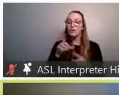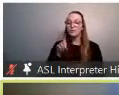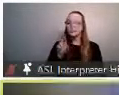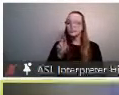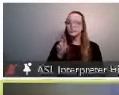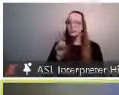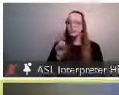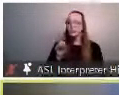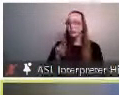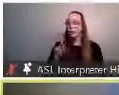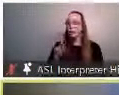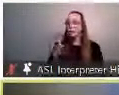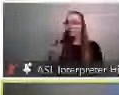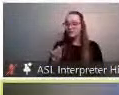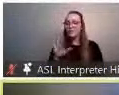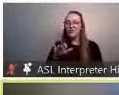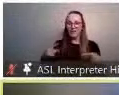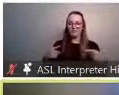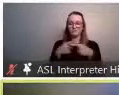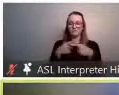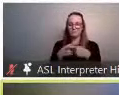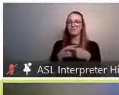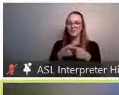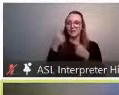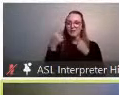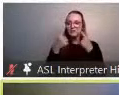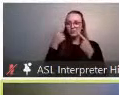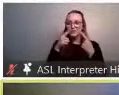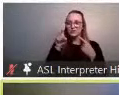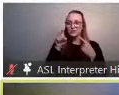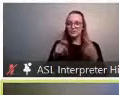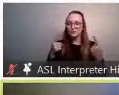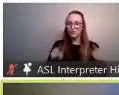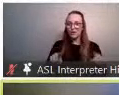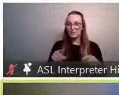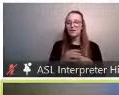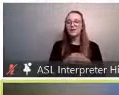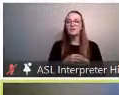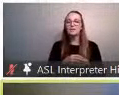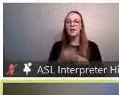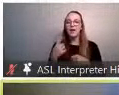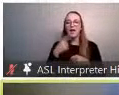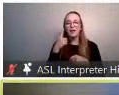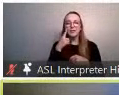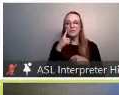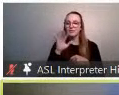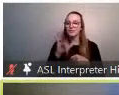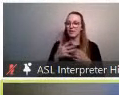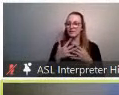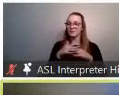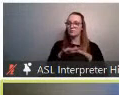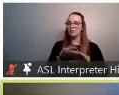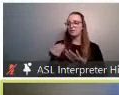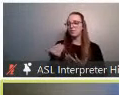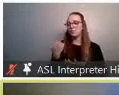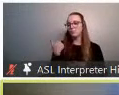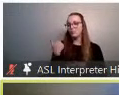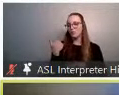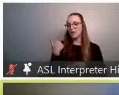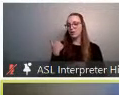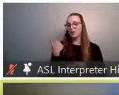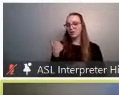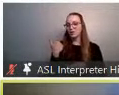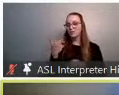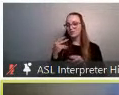kind of crosswalk consideration. And I think that integrates the prior